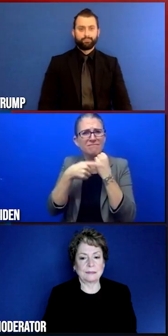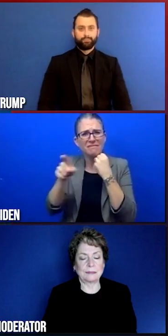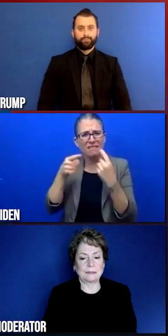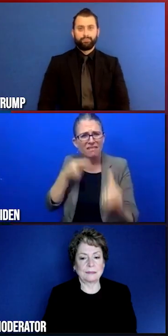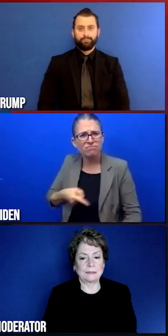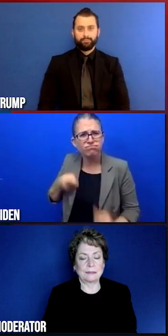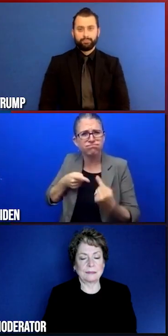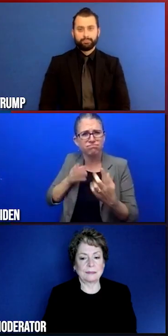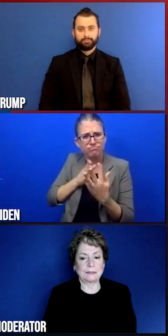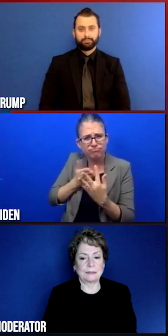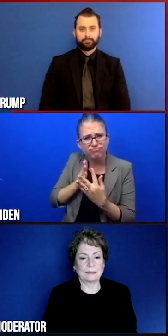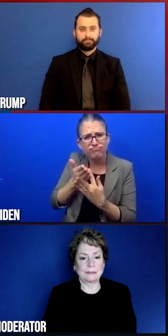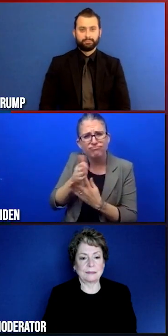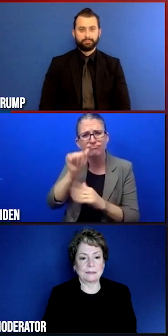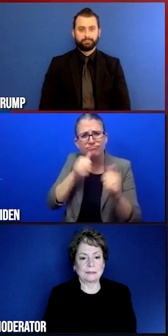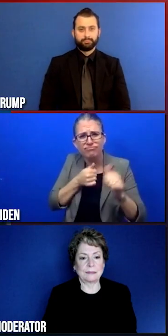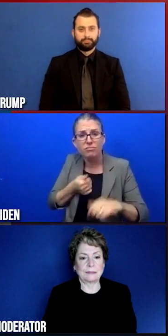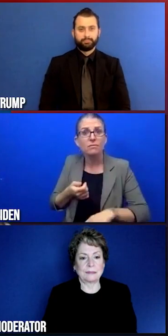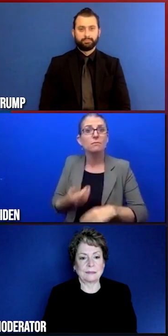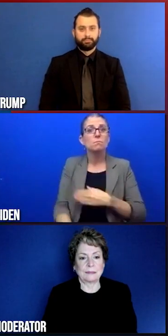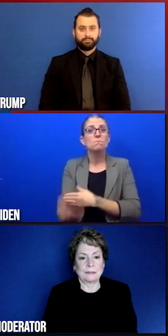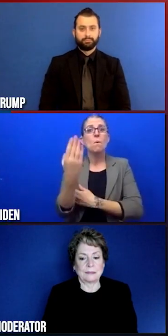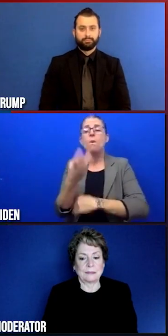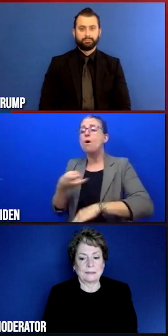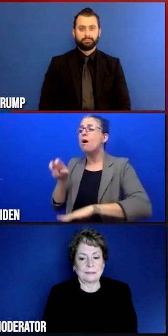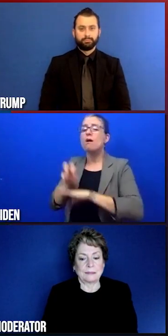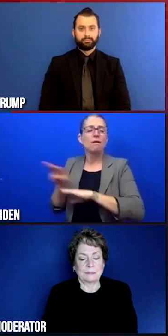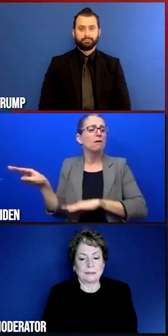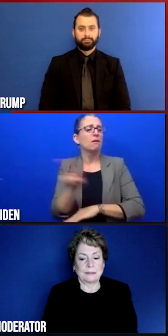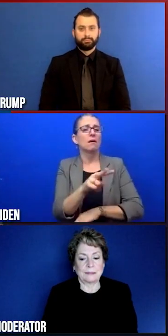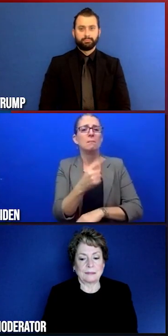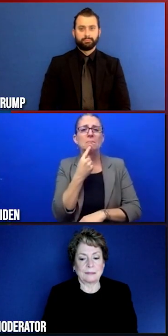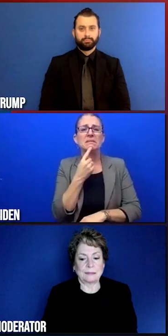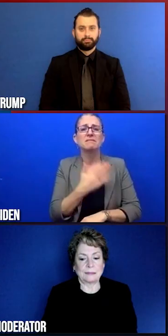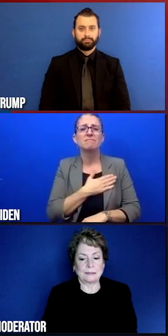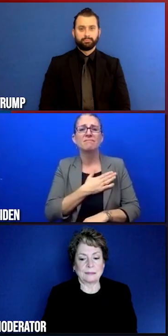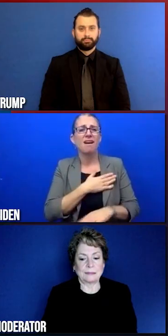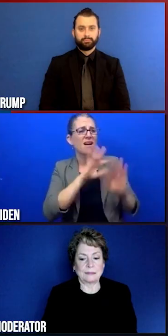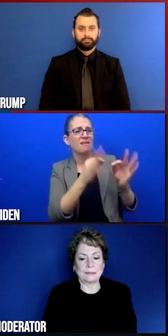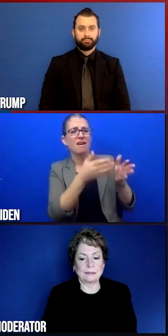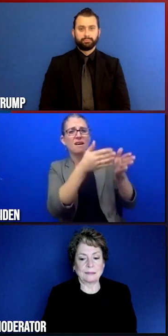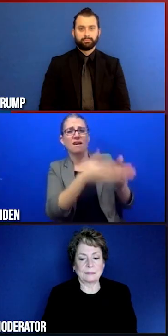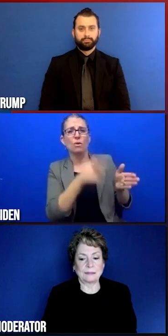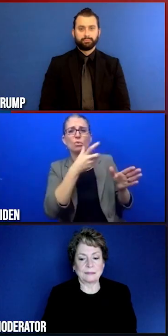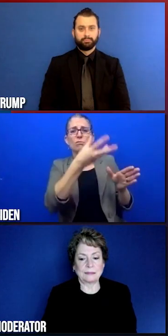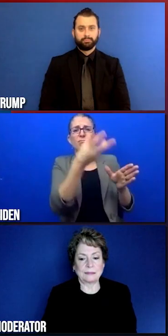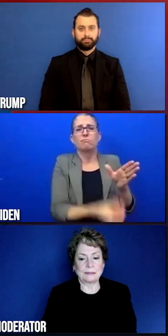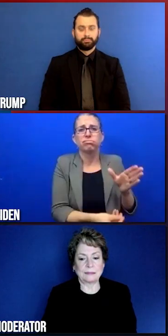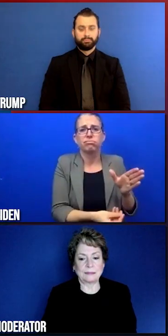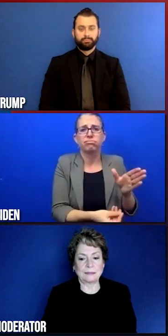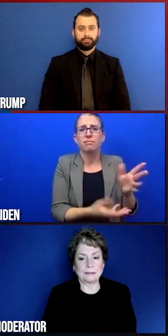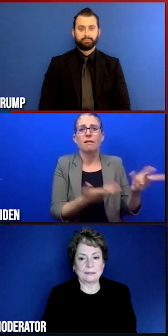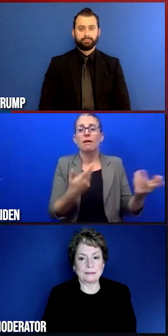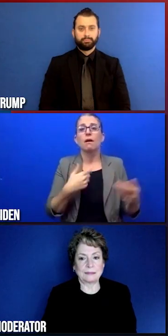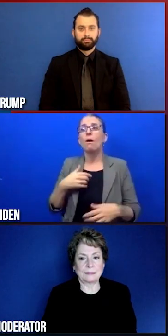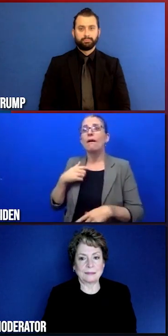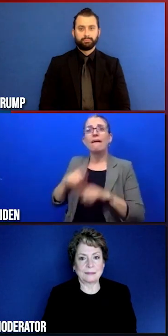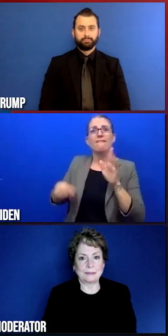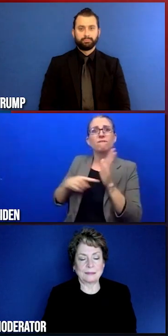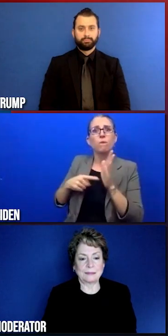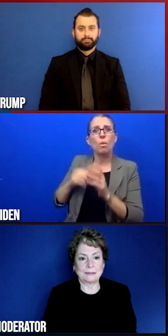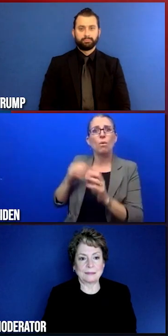deciding, well, we can't get new tires, they're bald because we have to wait another month or so. Or are we going to be able to pay the mortgage? Or who's going to tell her she can't go back